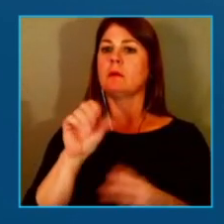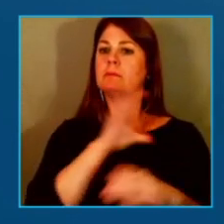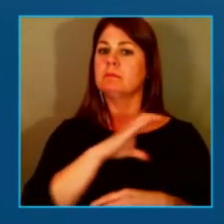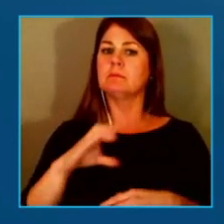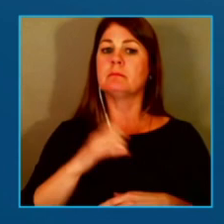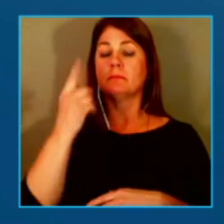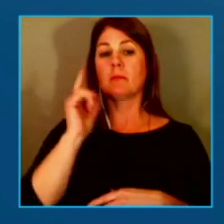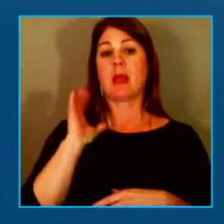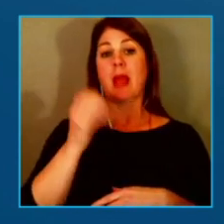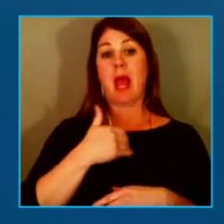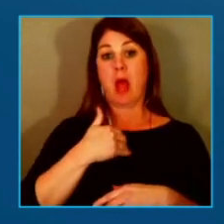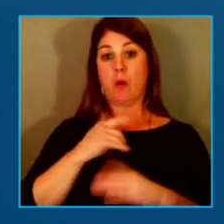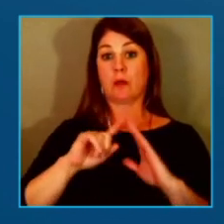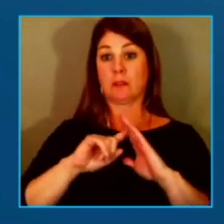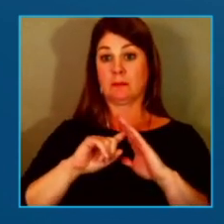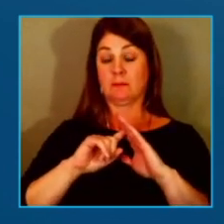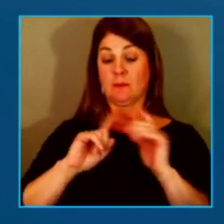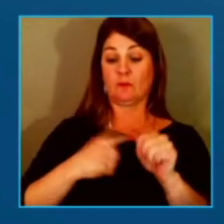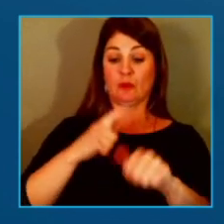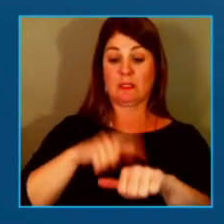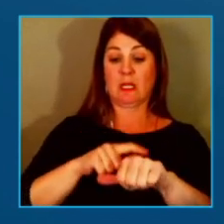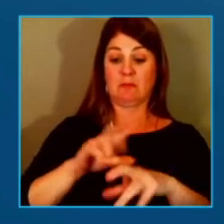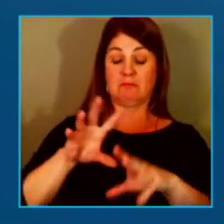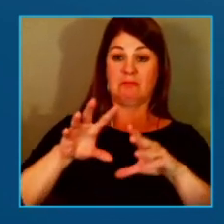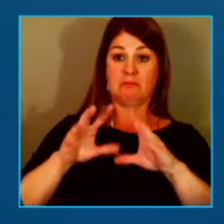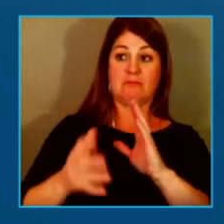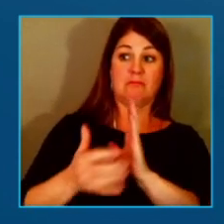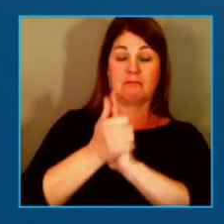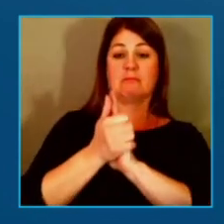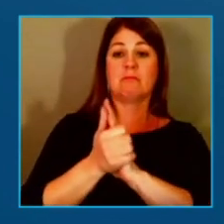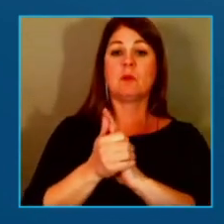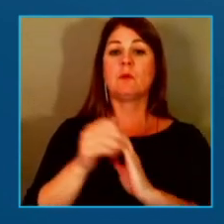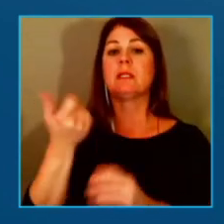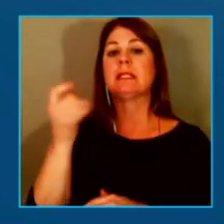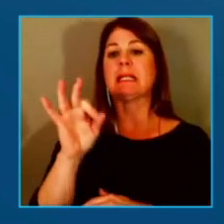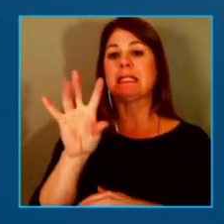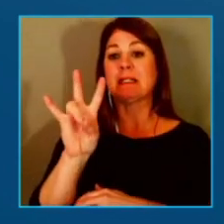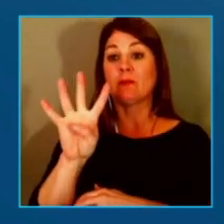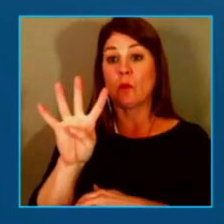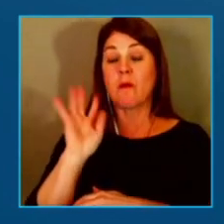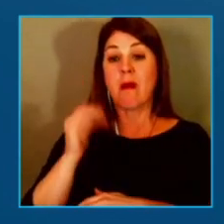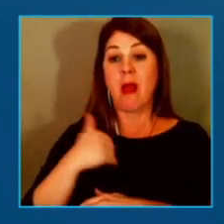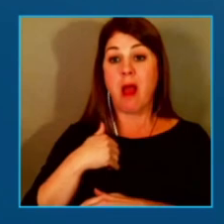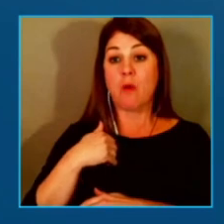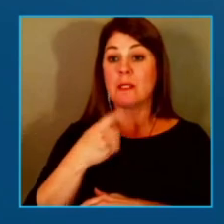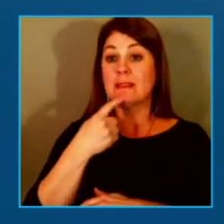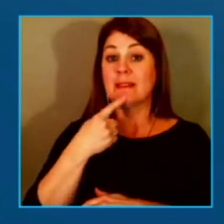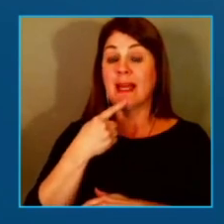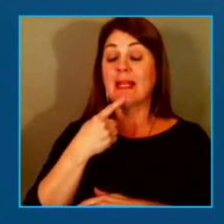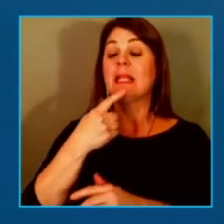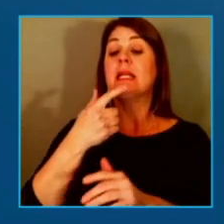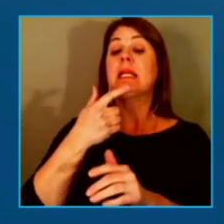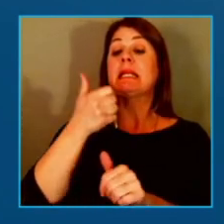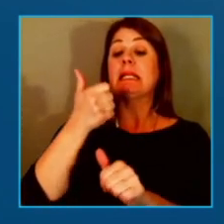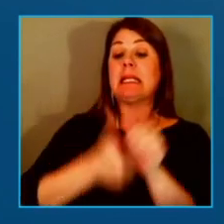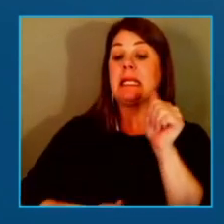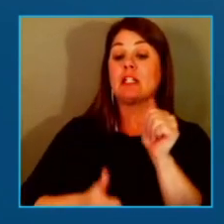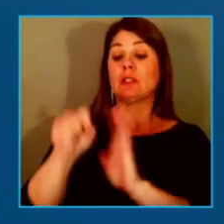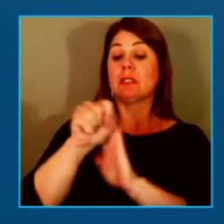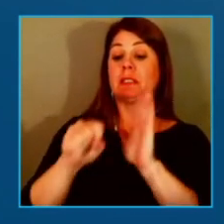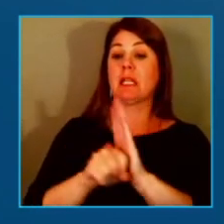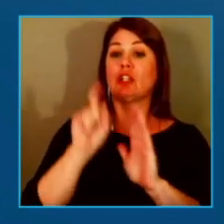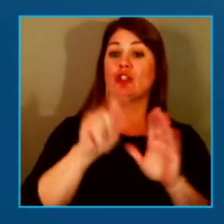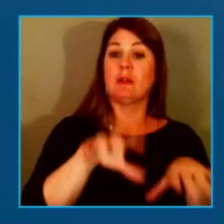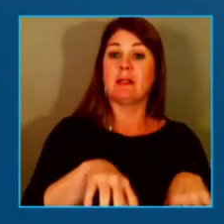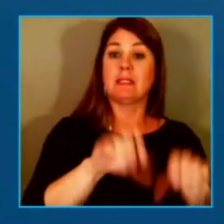in 1974, and it mandated that each state shall adopt and implement an